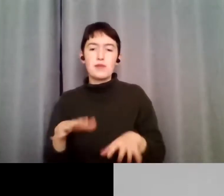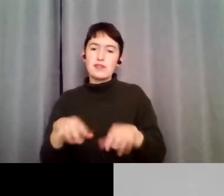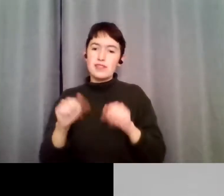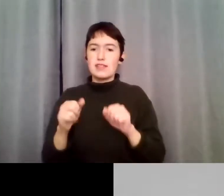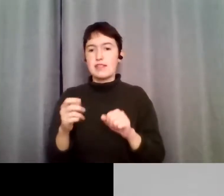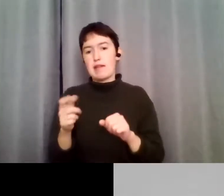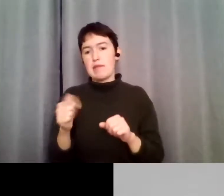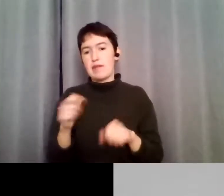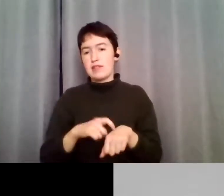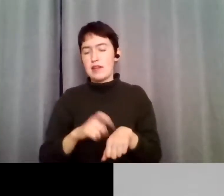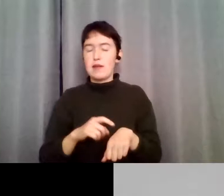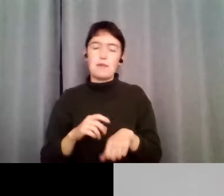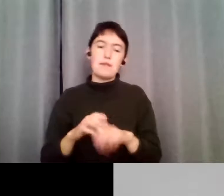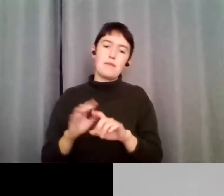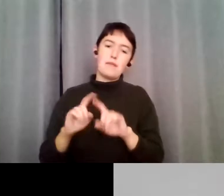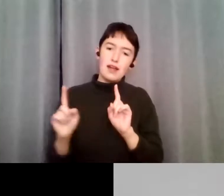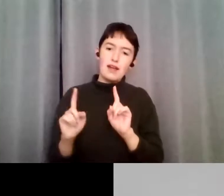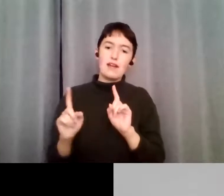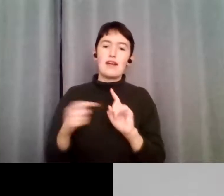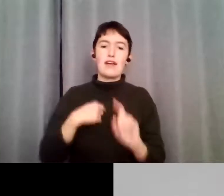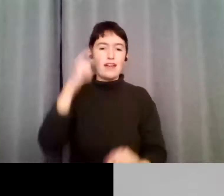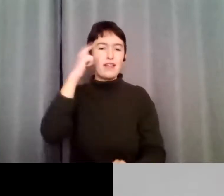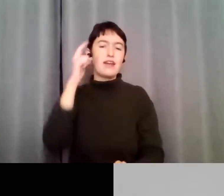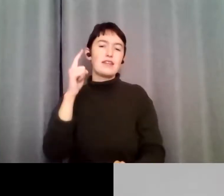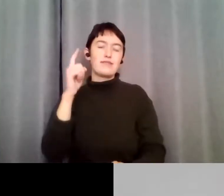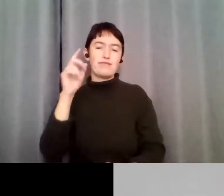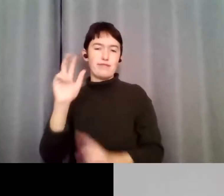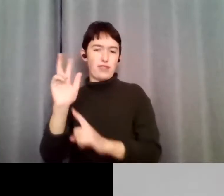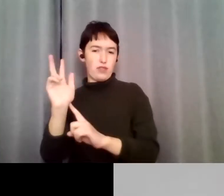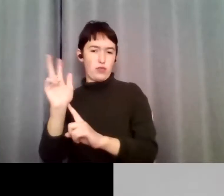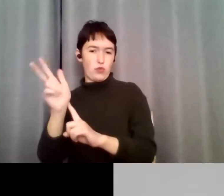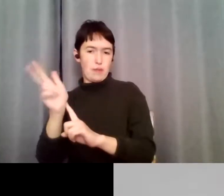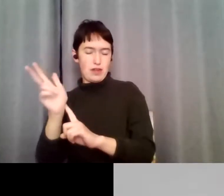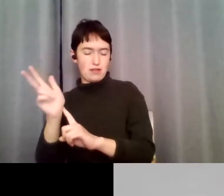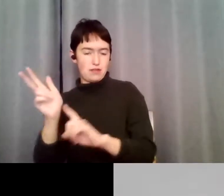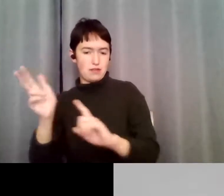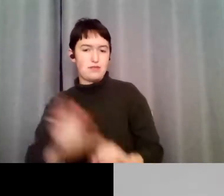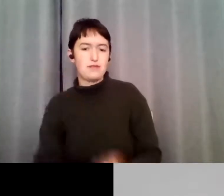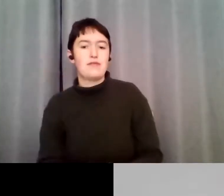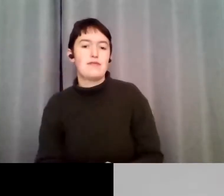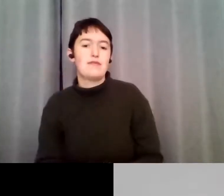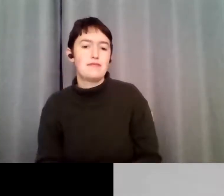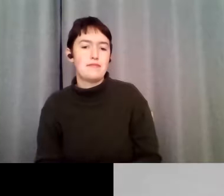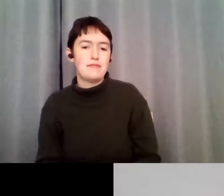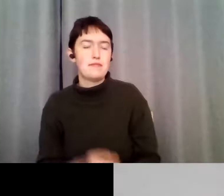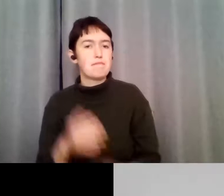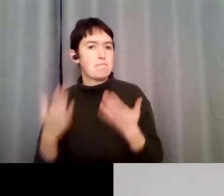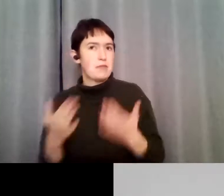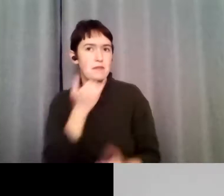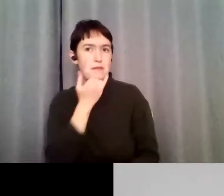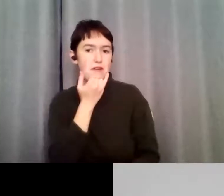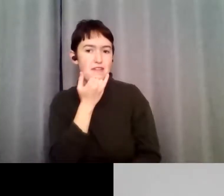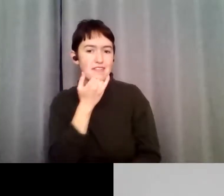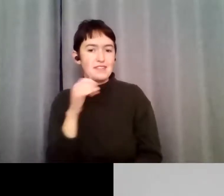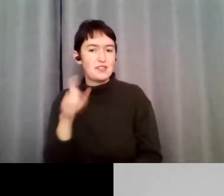go on Earth. But I think that the time delay is something like 3 minutes. That might be wrong, so you should check me